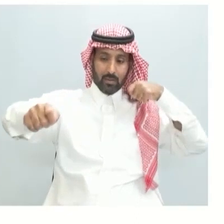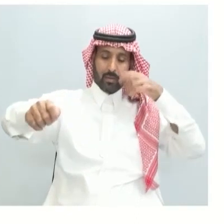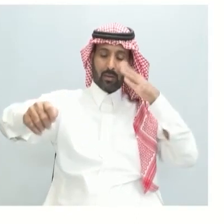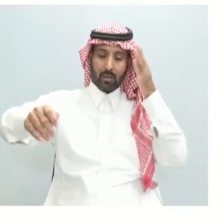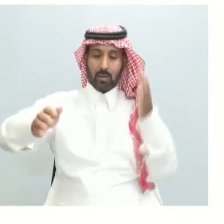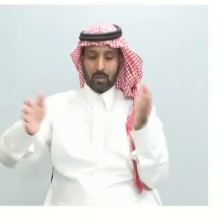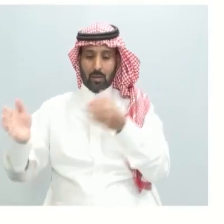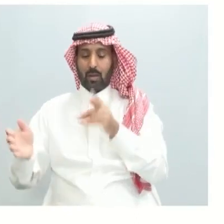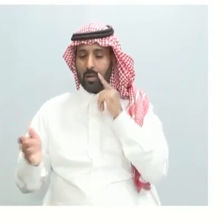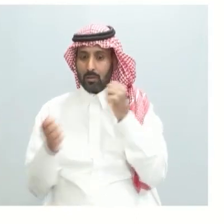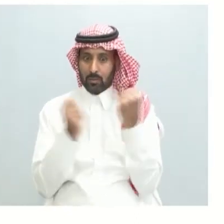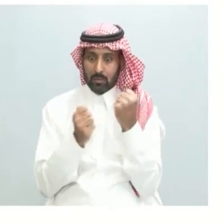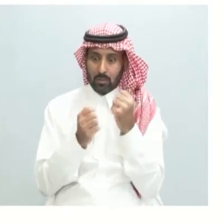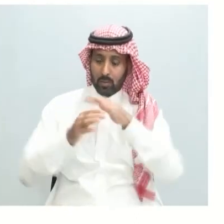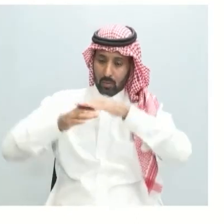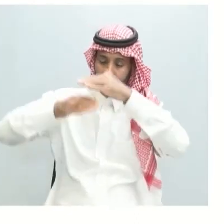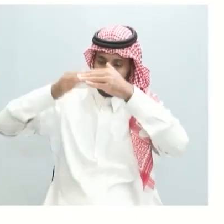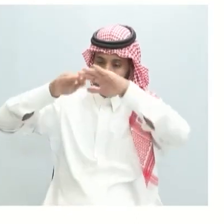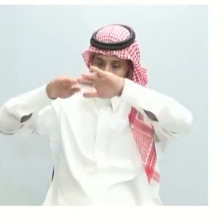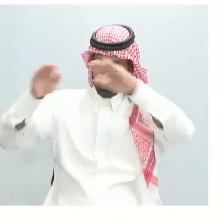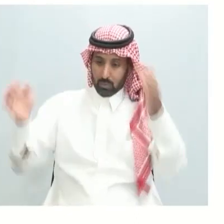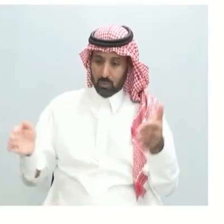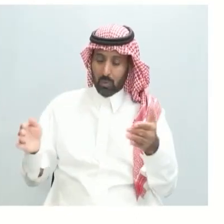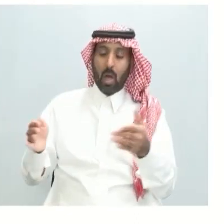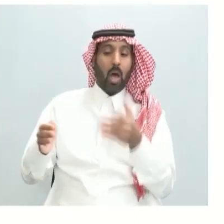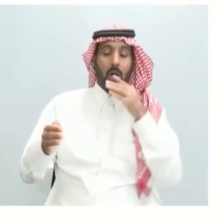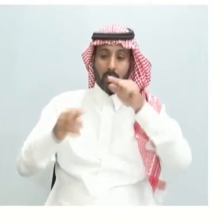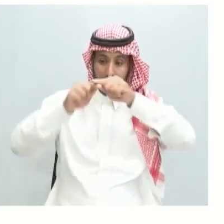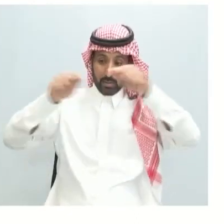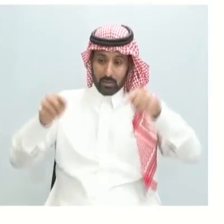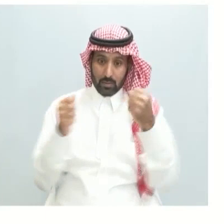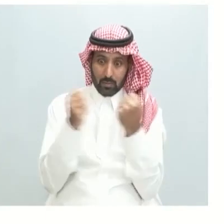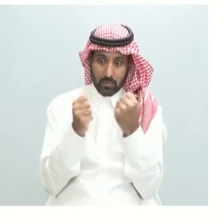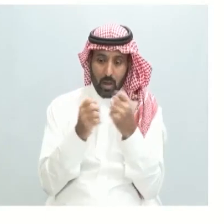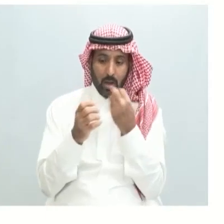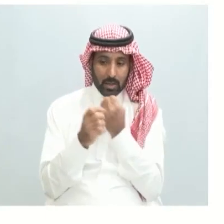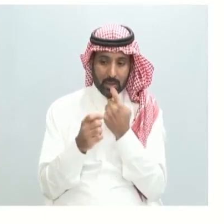The Eskimo igloo, the materials, of course, we know it's built from